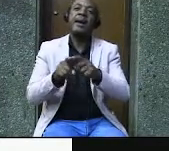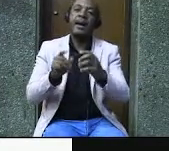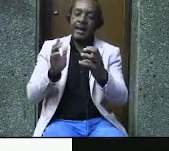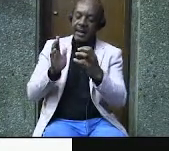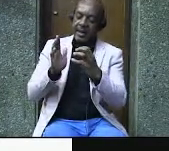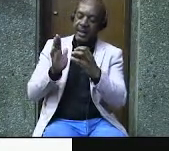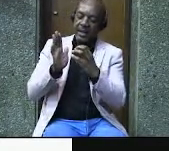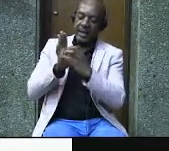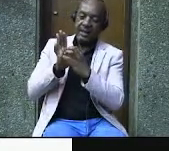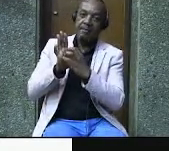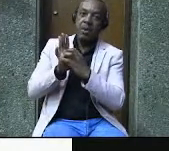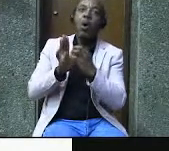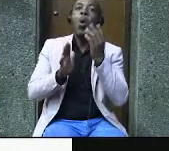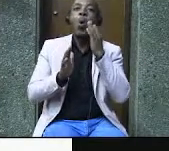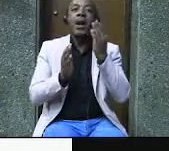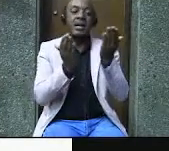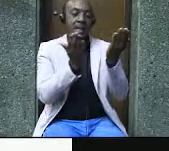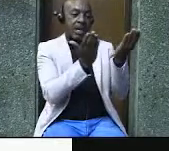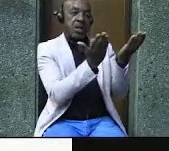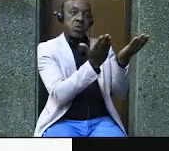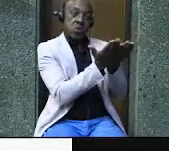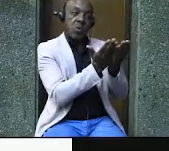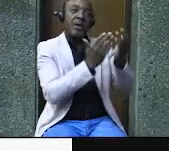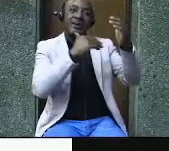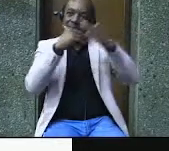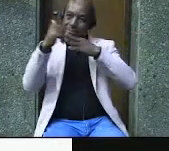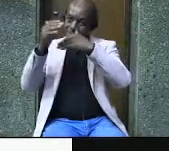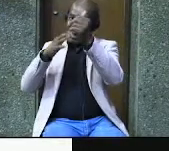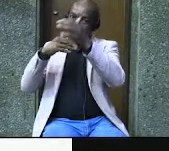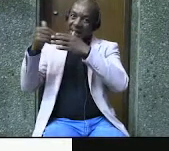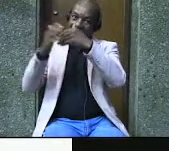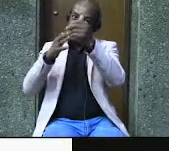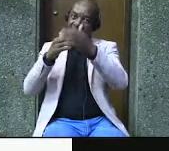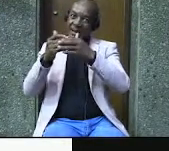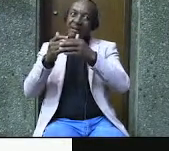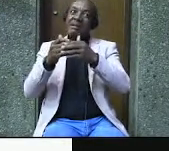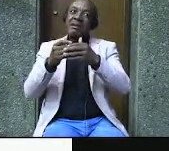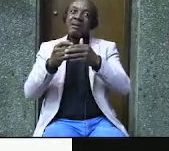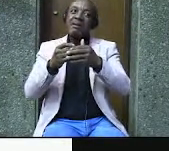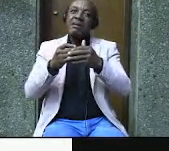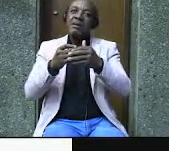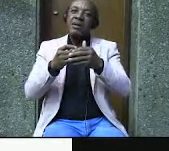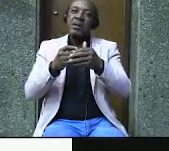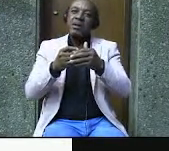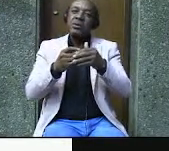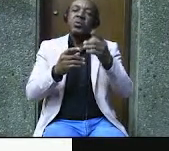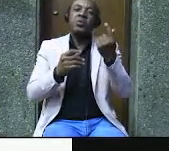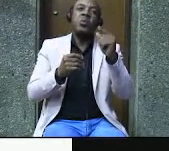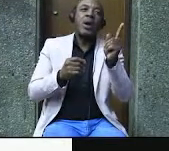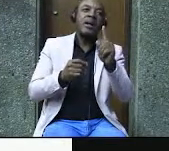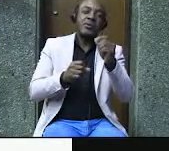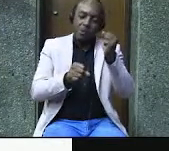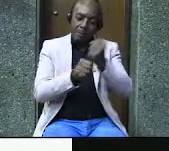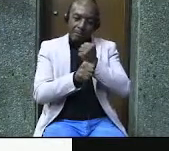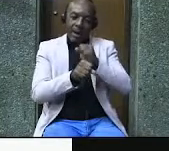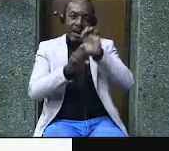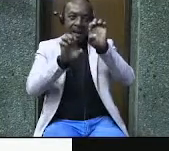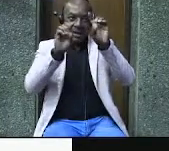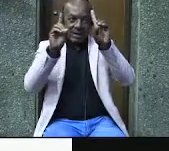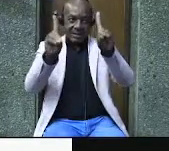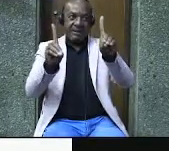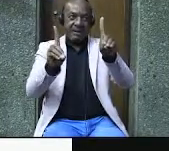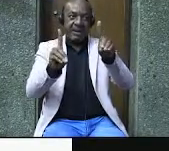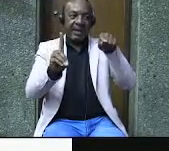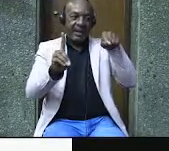built to provide education, the education is a public